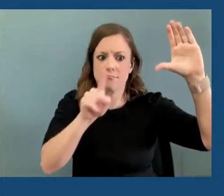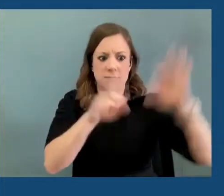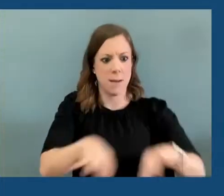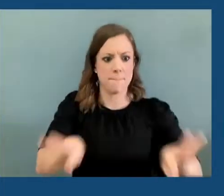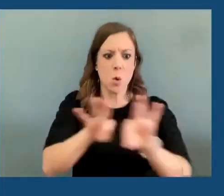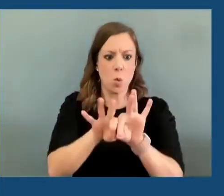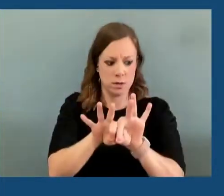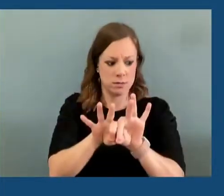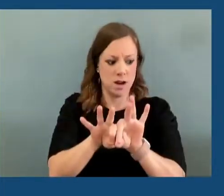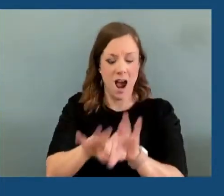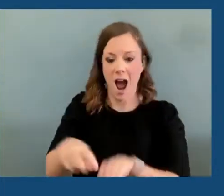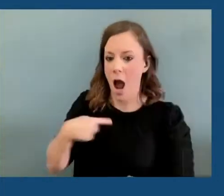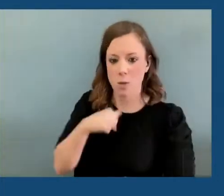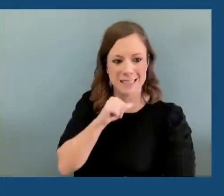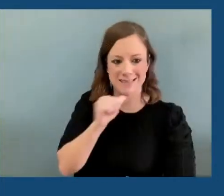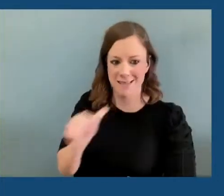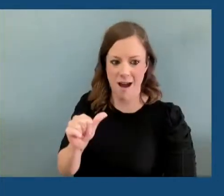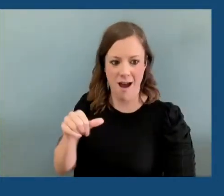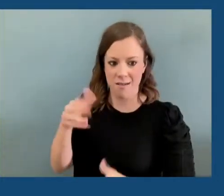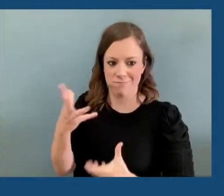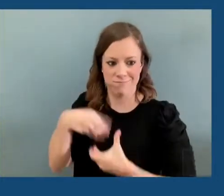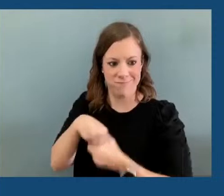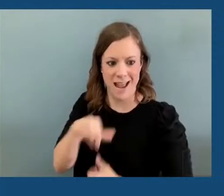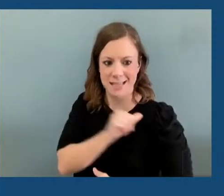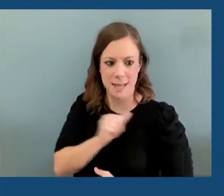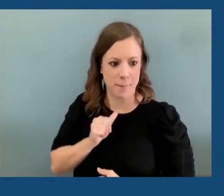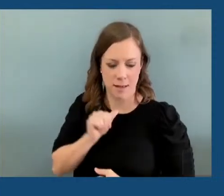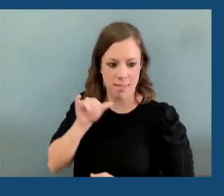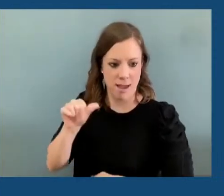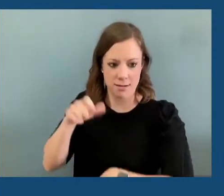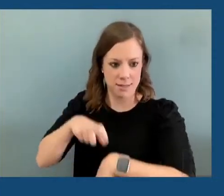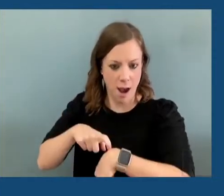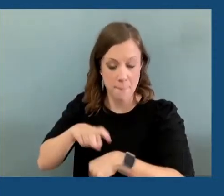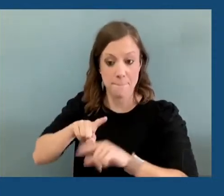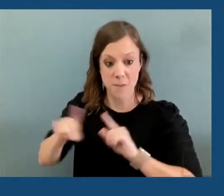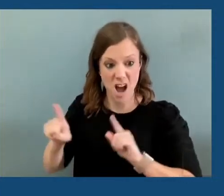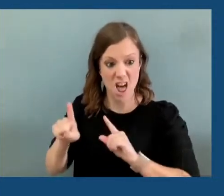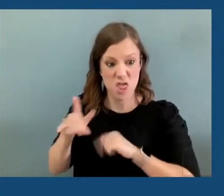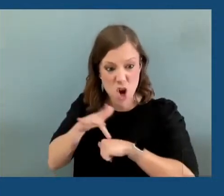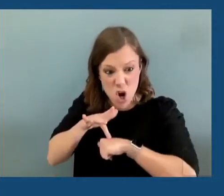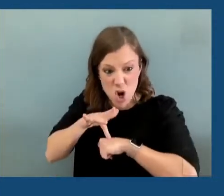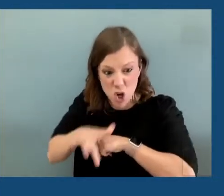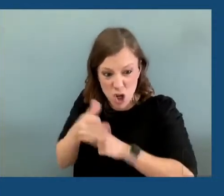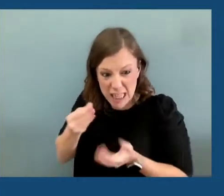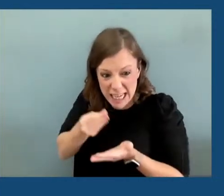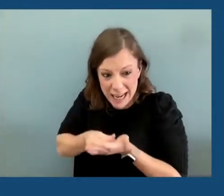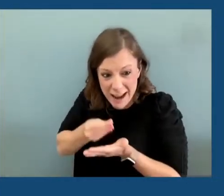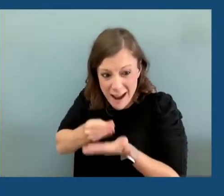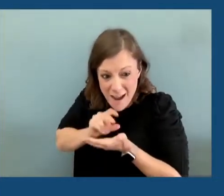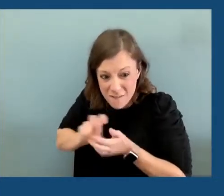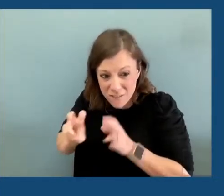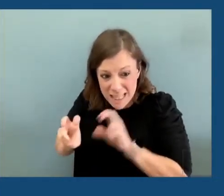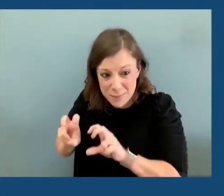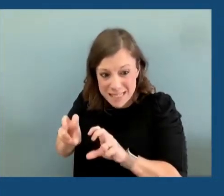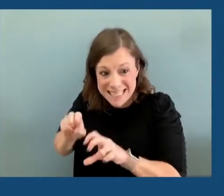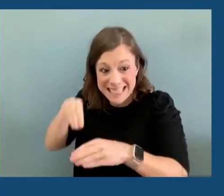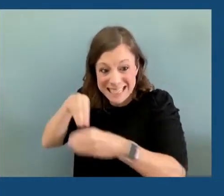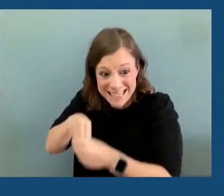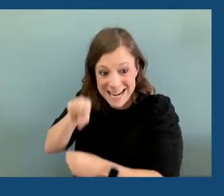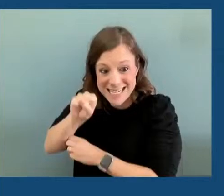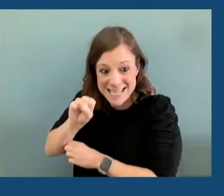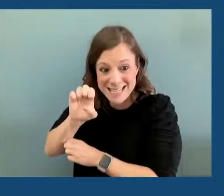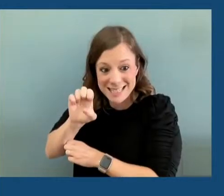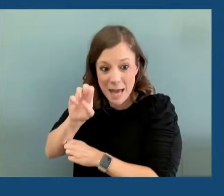the assembly at the time, but we know the early investments in the semiconductor industry that started with SUNY